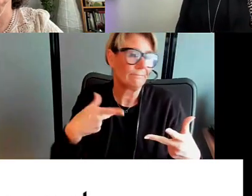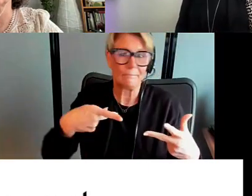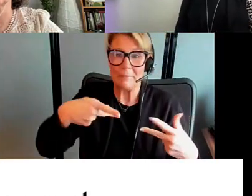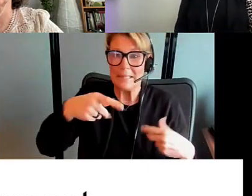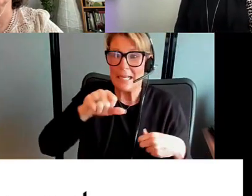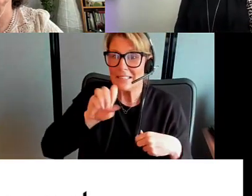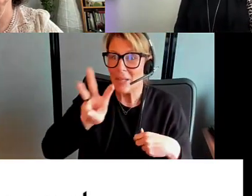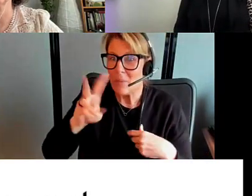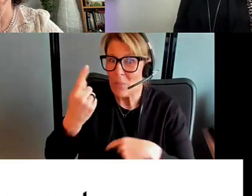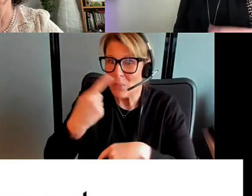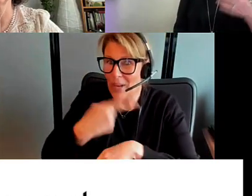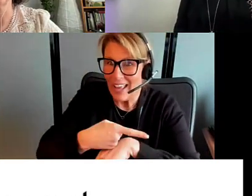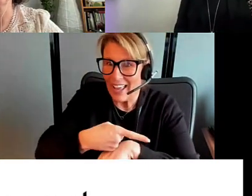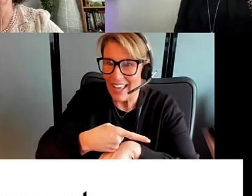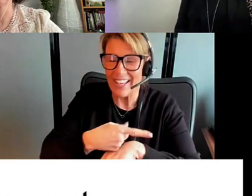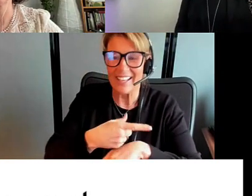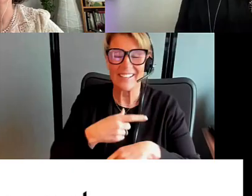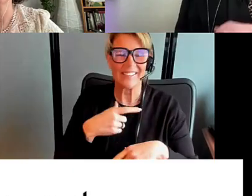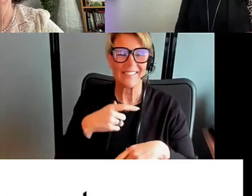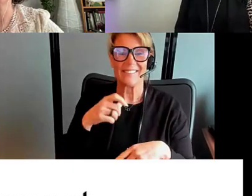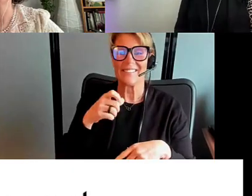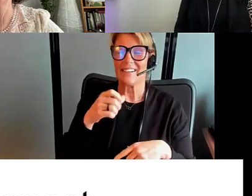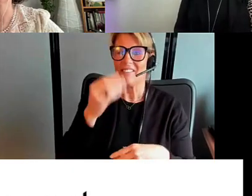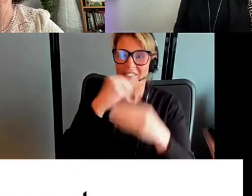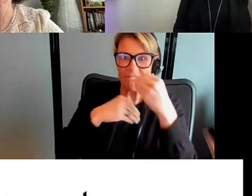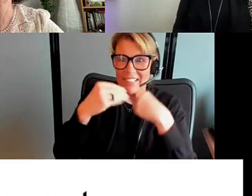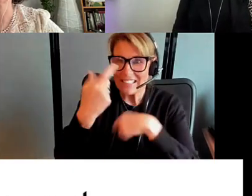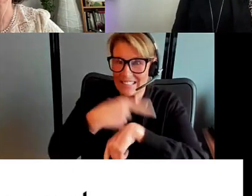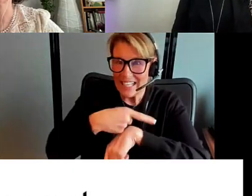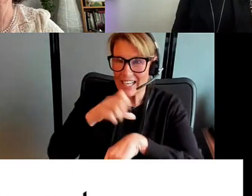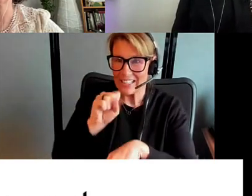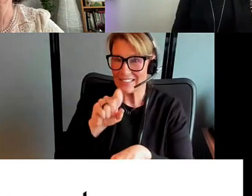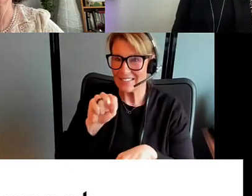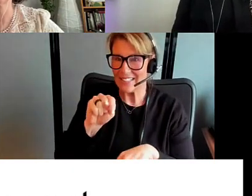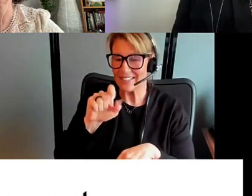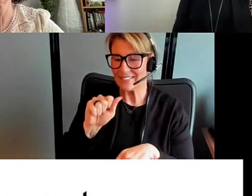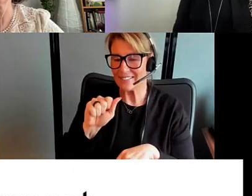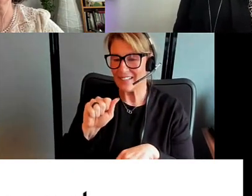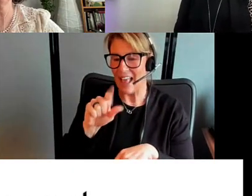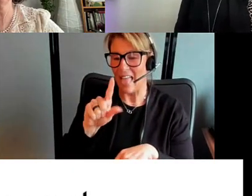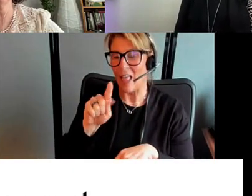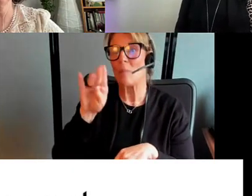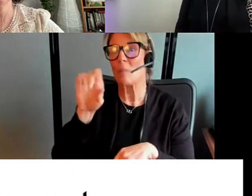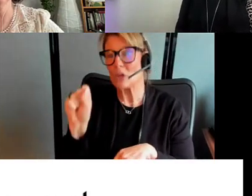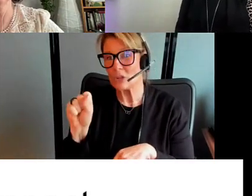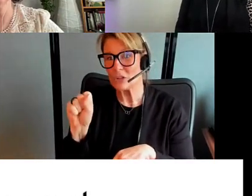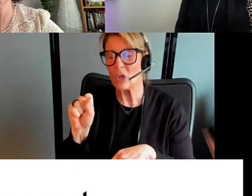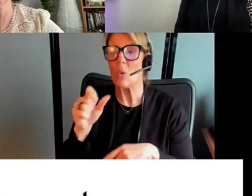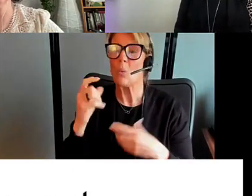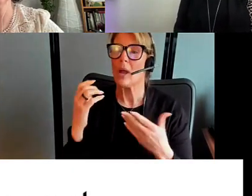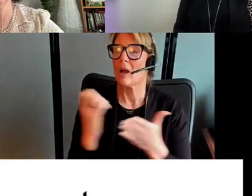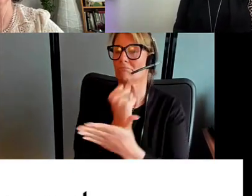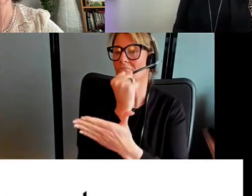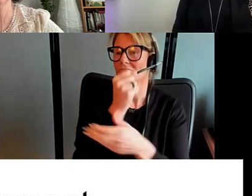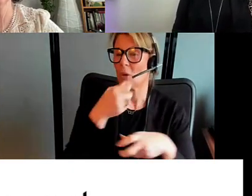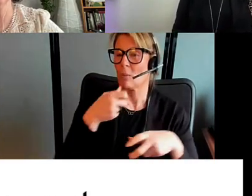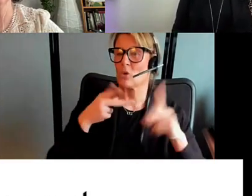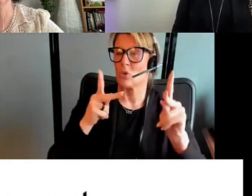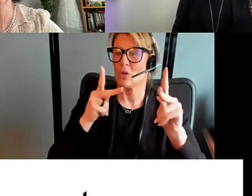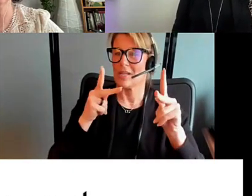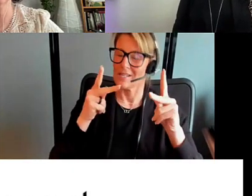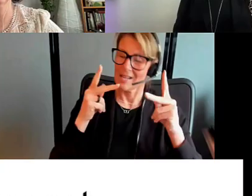PSW Day, whatever, St. Albert's Feast Day, we make opportunities to celebrate.